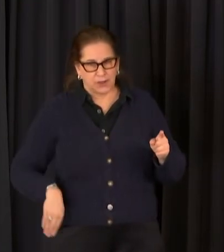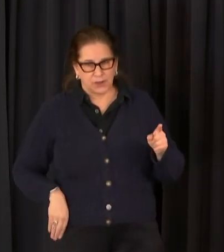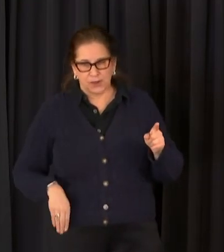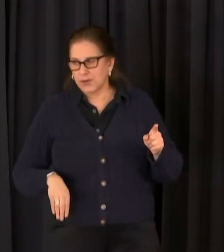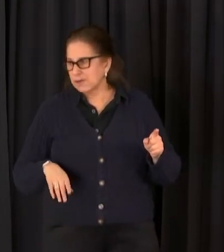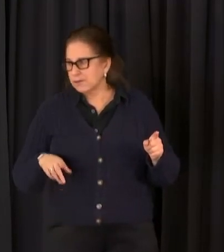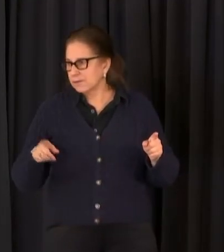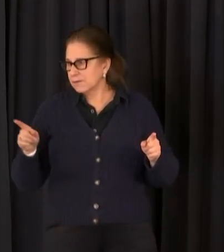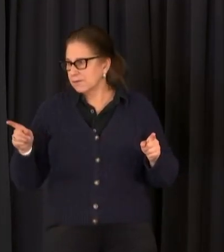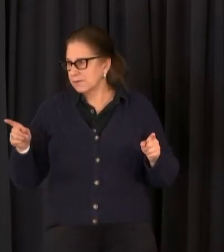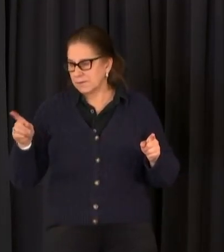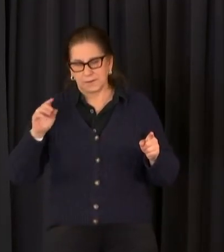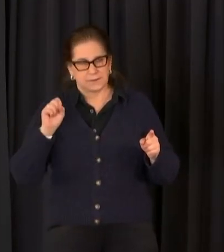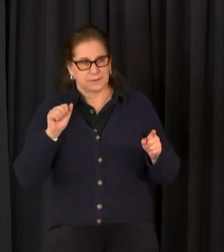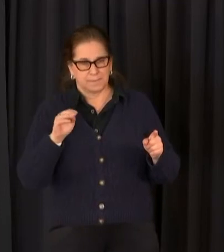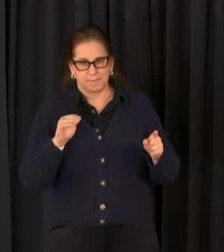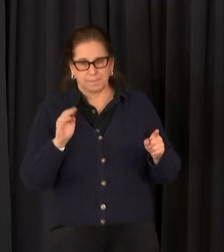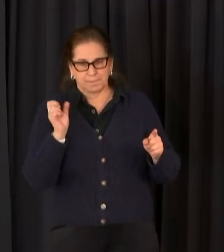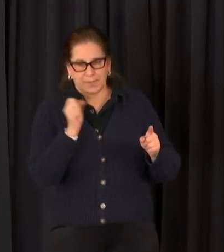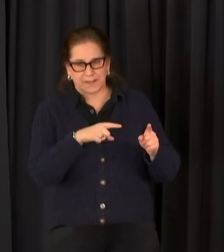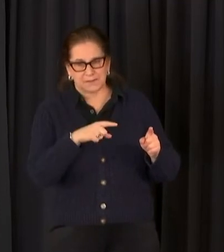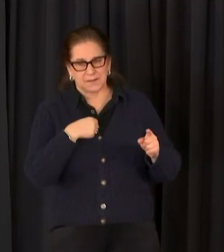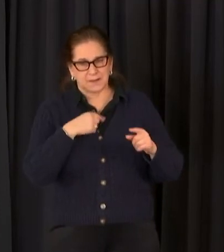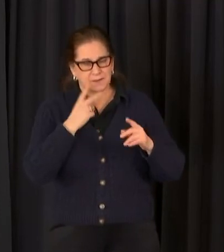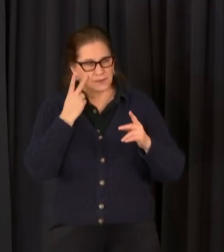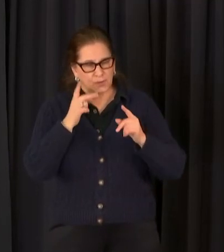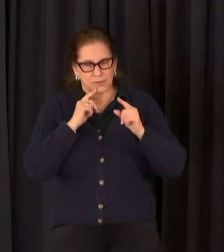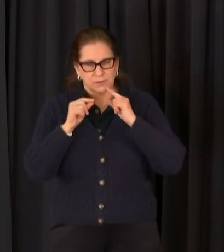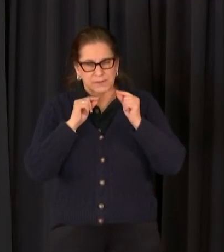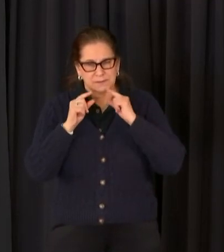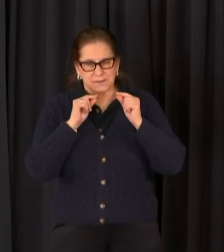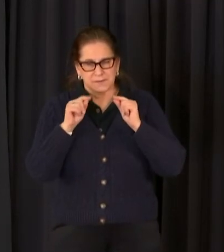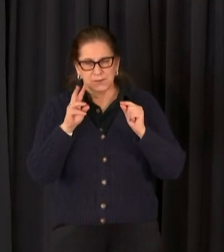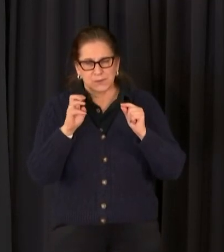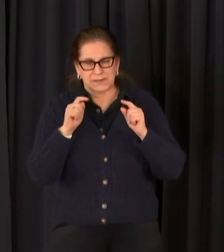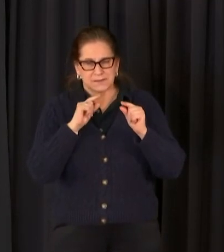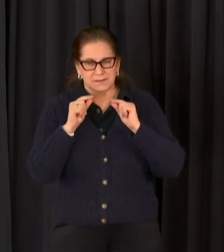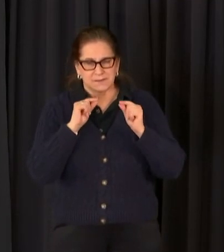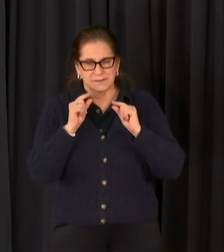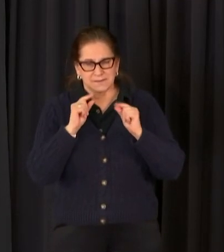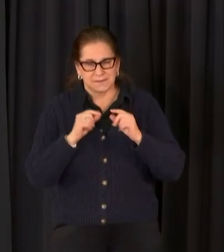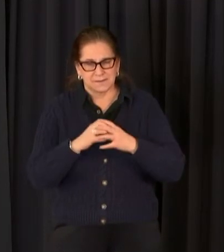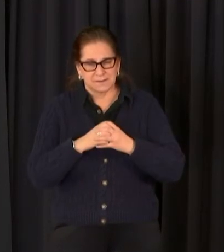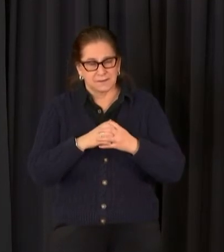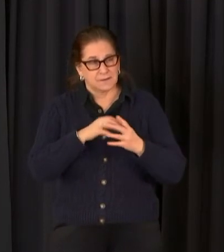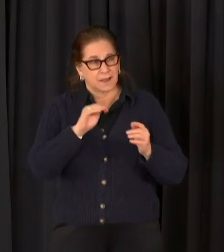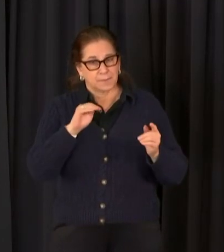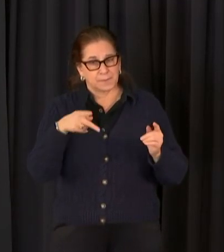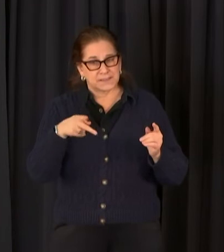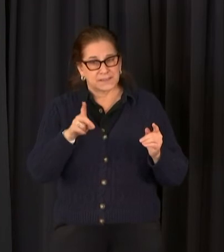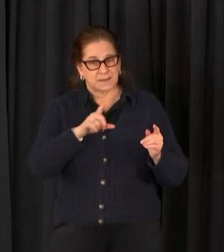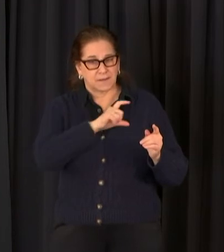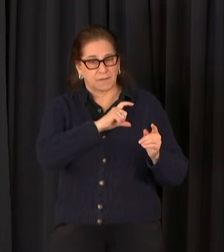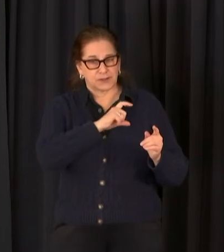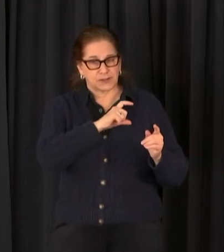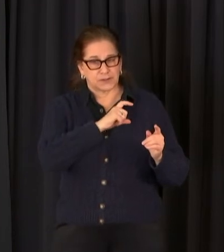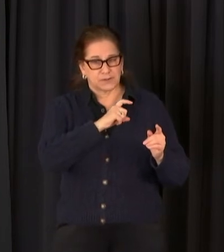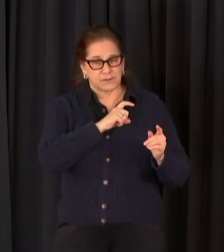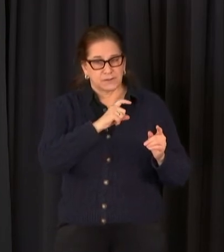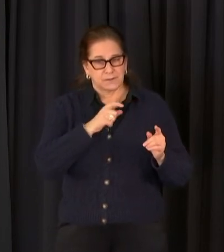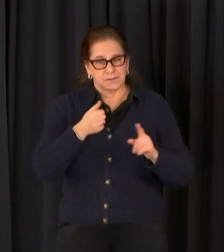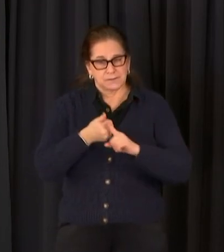First off, I understand you tweeted out something about the folks who, the MPD officers who were featured at the Super Bowl last night.